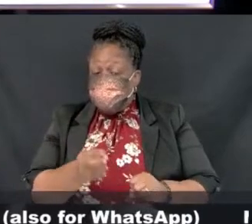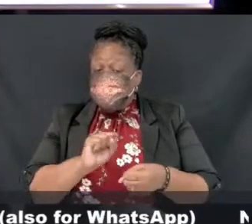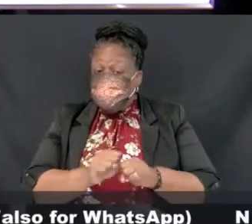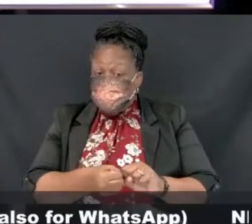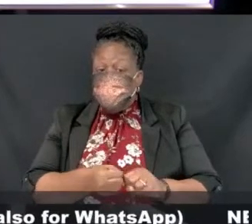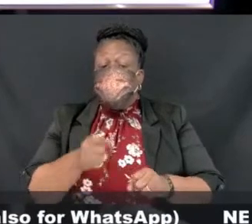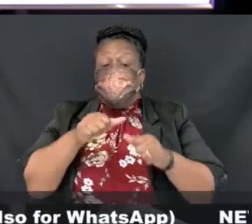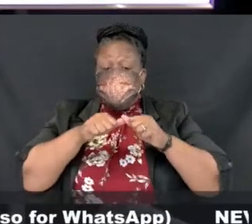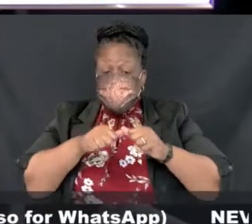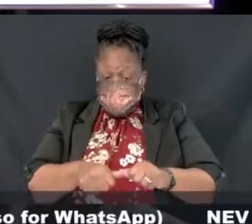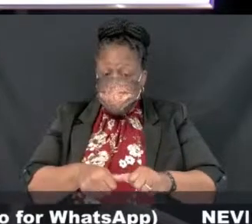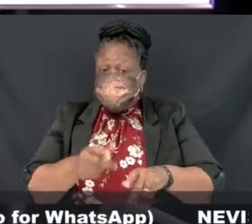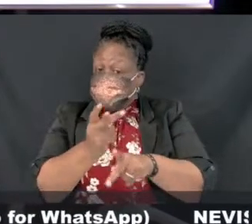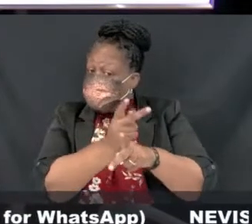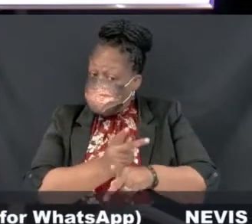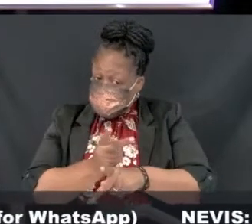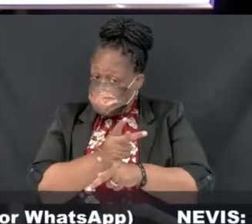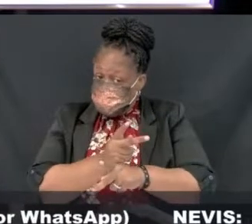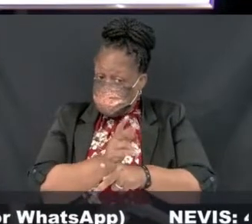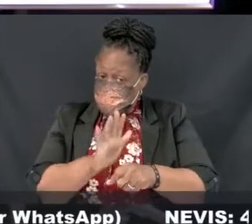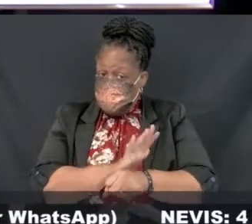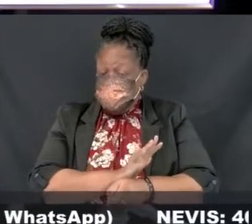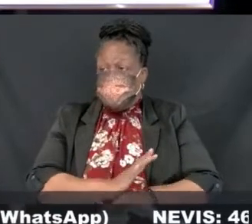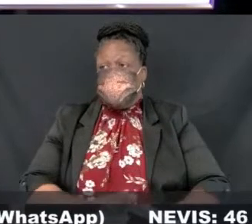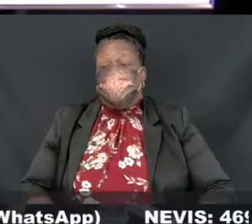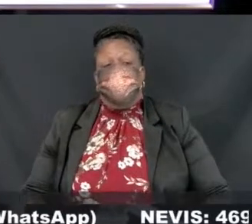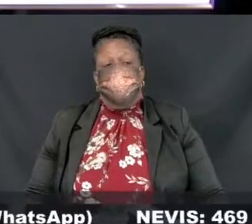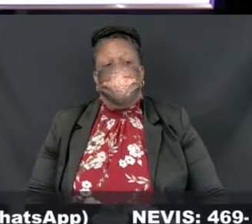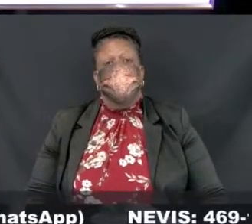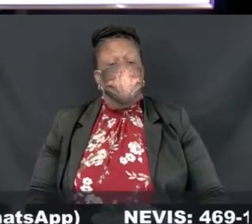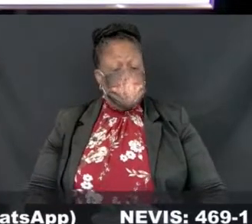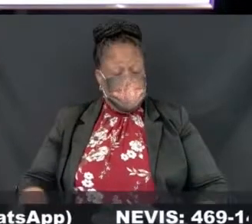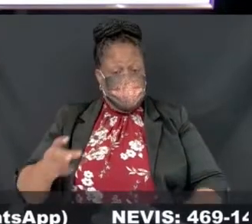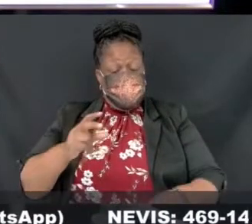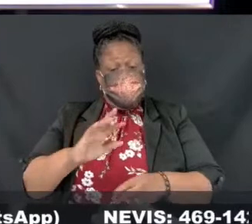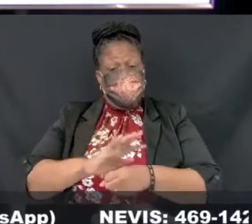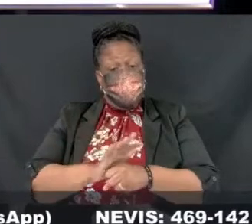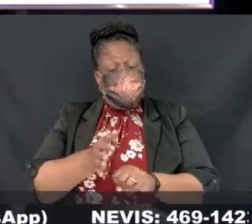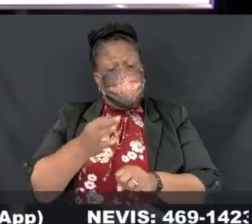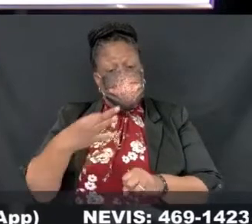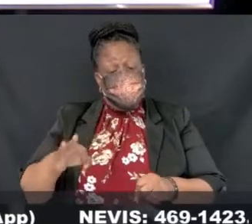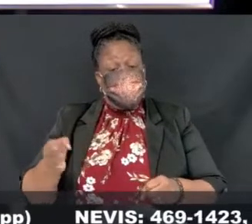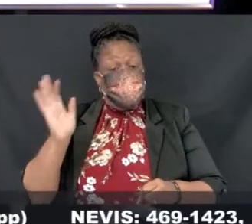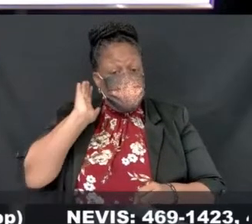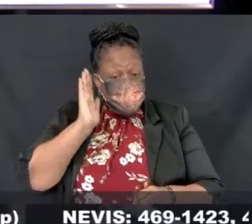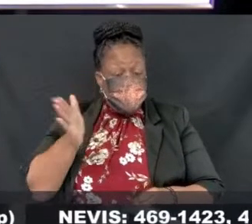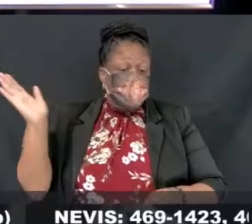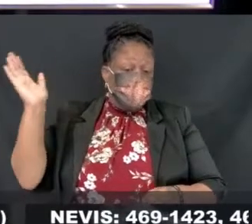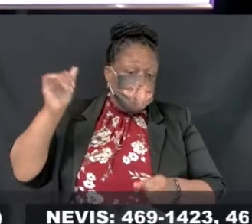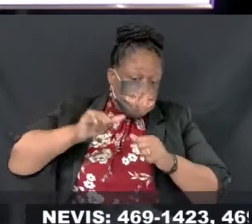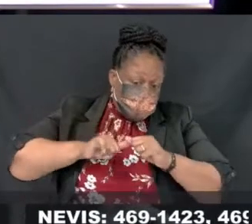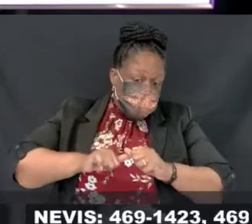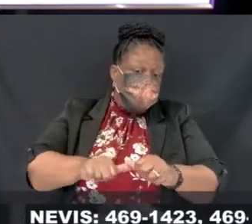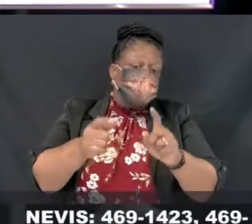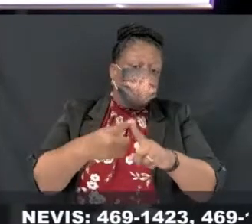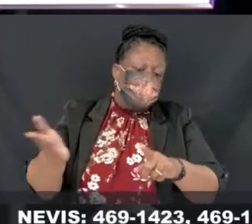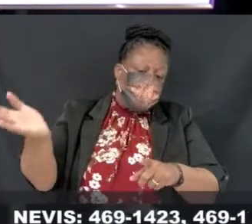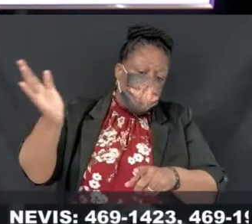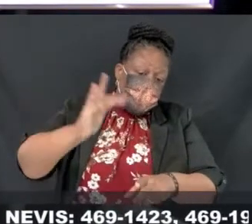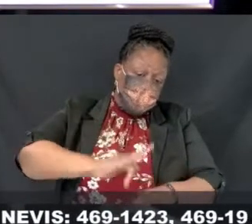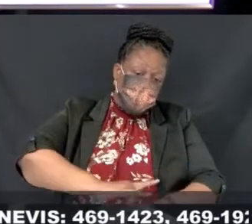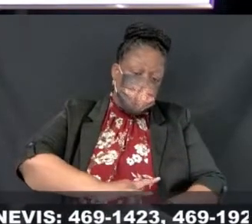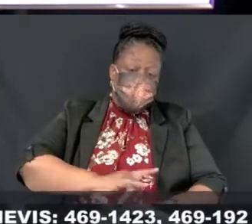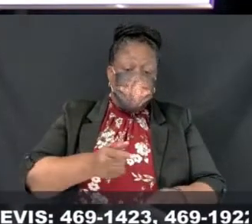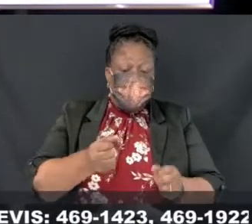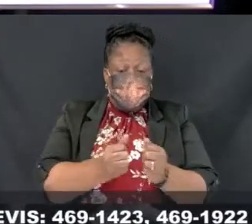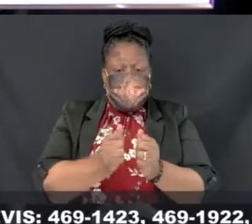entry restrictions, the virus will continue to enter our ports once it remains a threat globally. The virus is